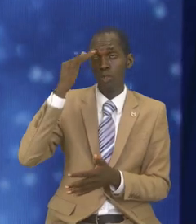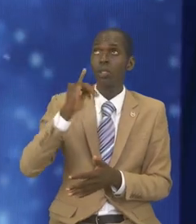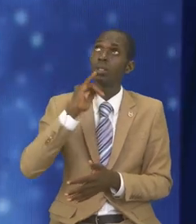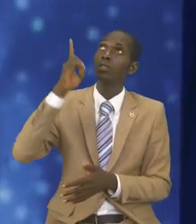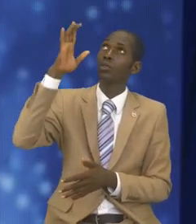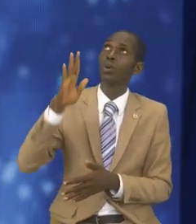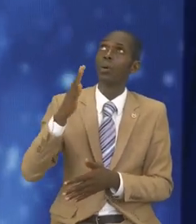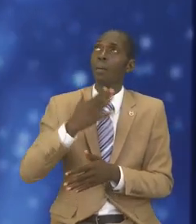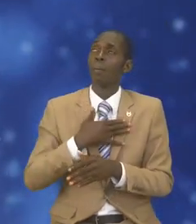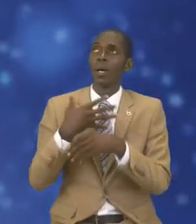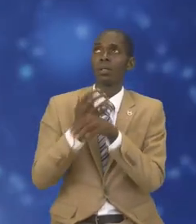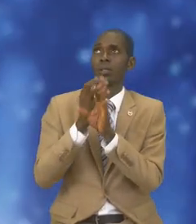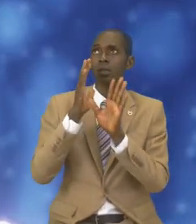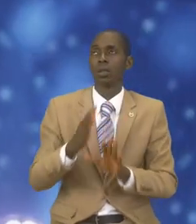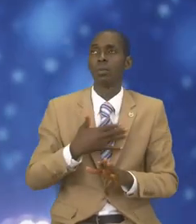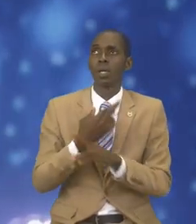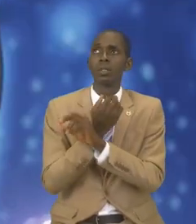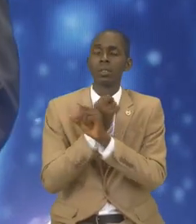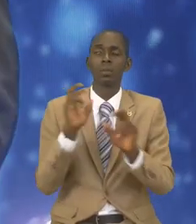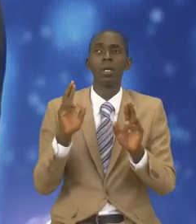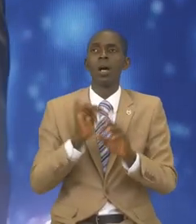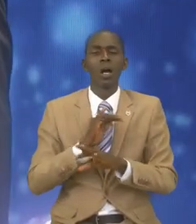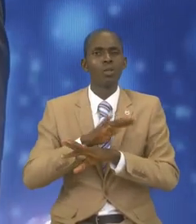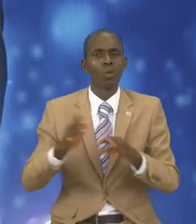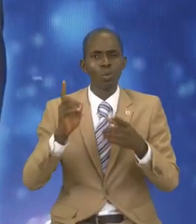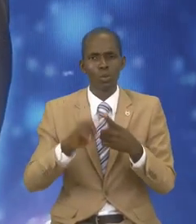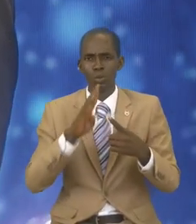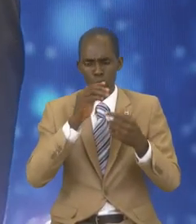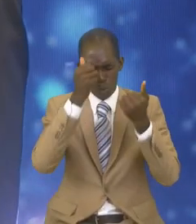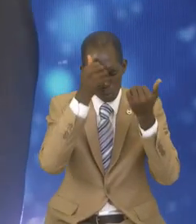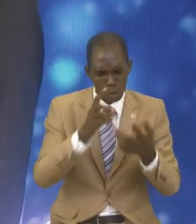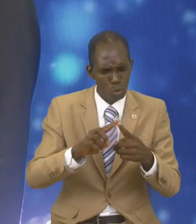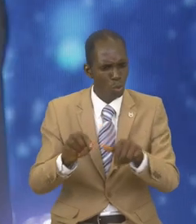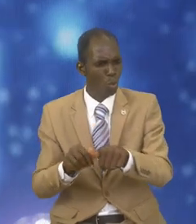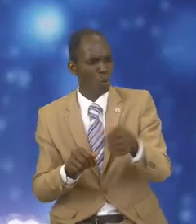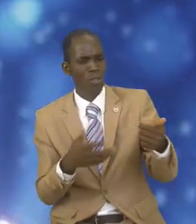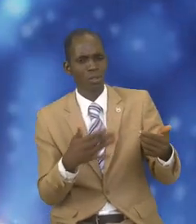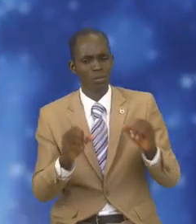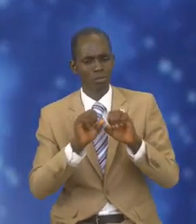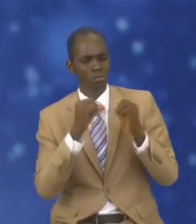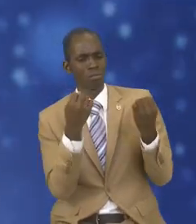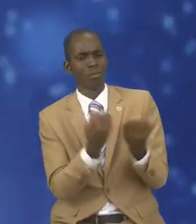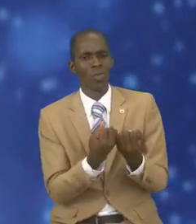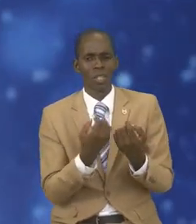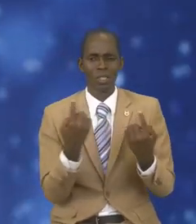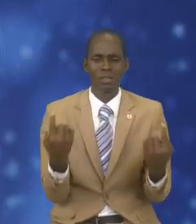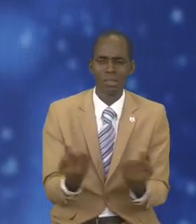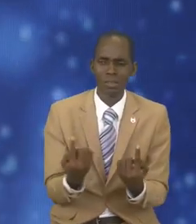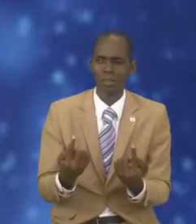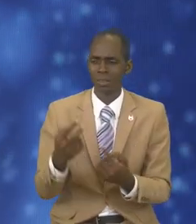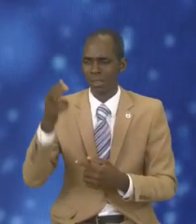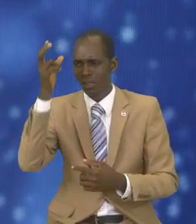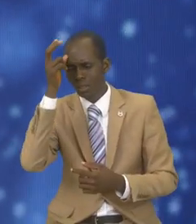my redeemer, I don't want to be submissive to any other thing, to society or to sin or to